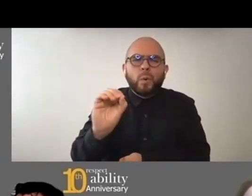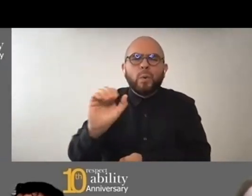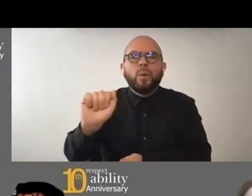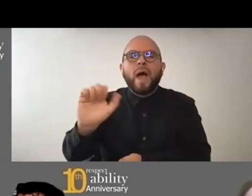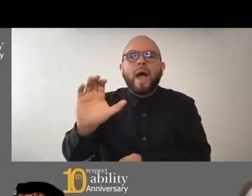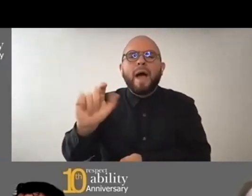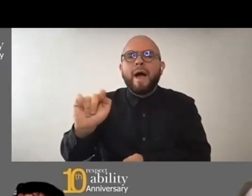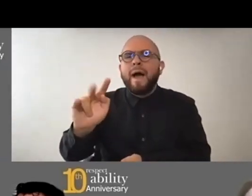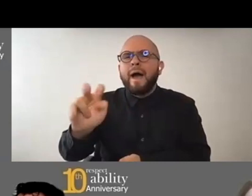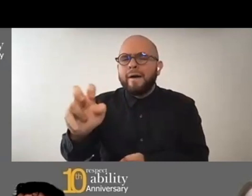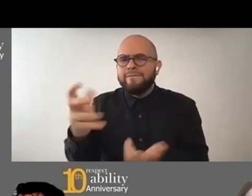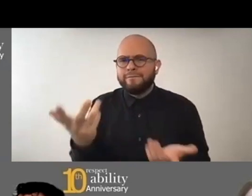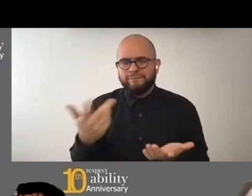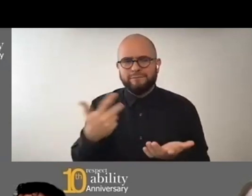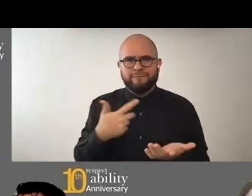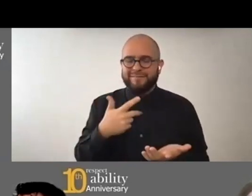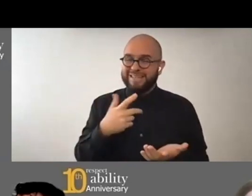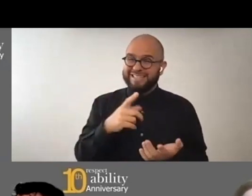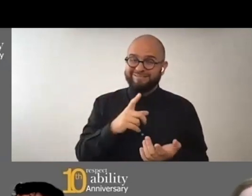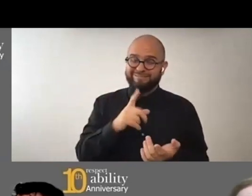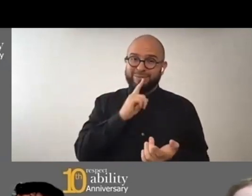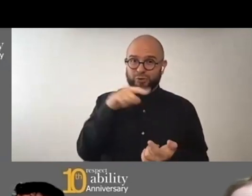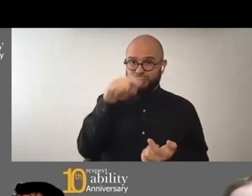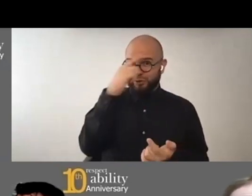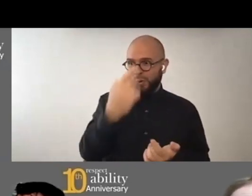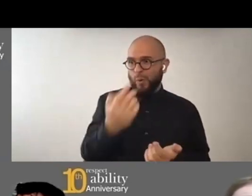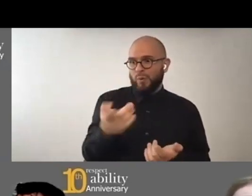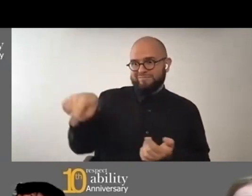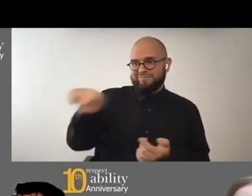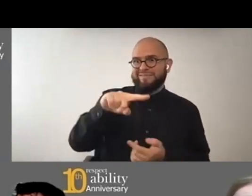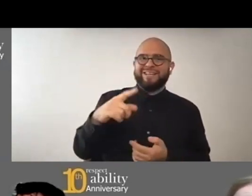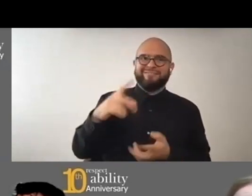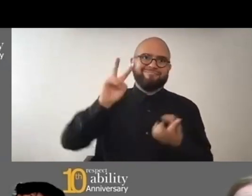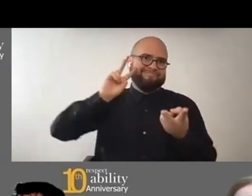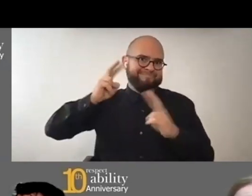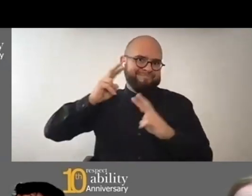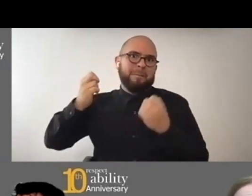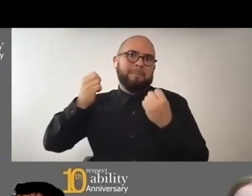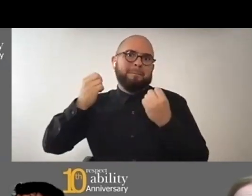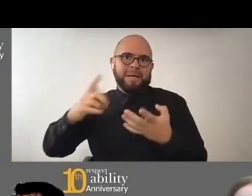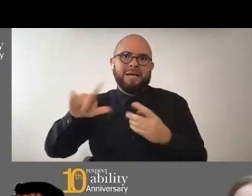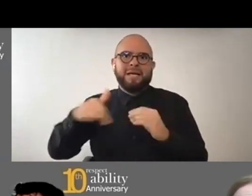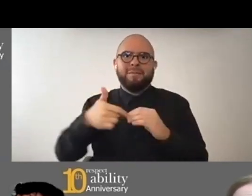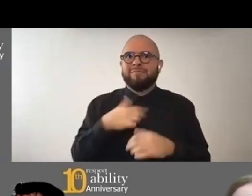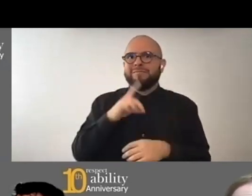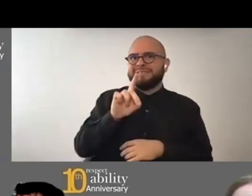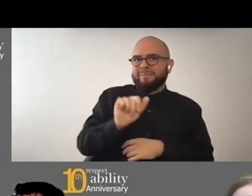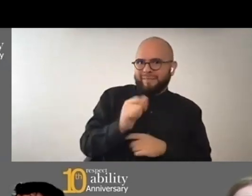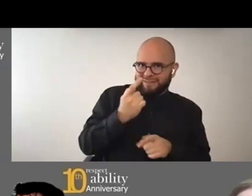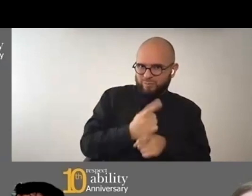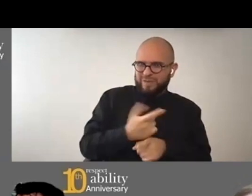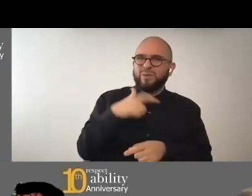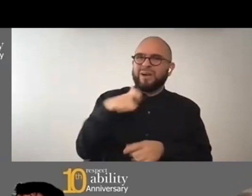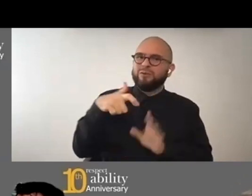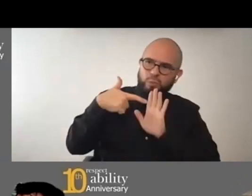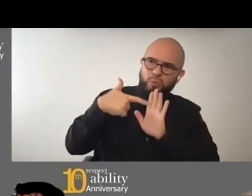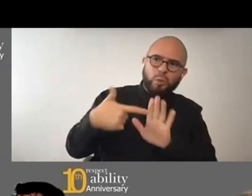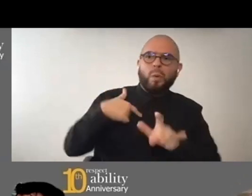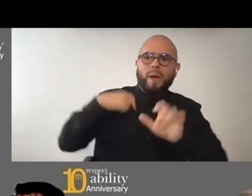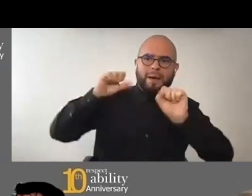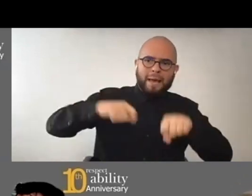realizing that these misconceptions exist and realize that, like it or not, I had to deal with them and finding a way to like assert my abilities.